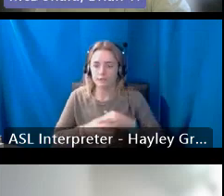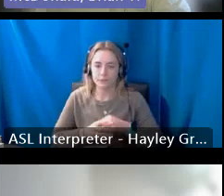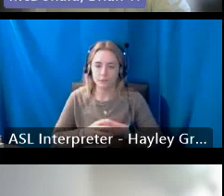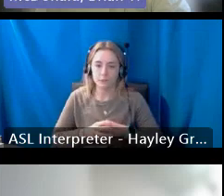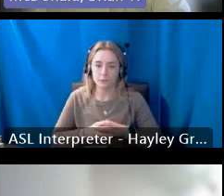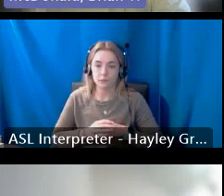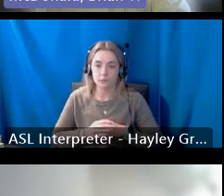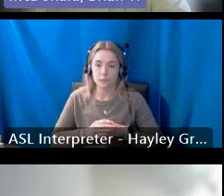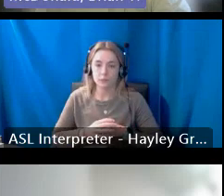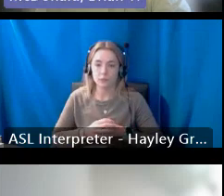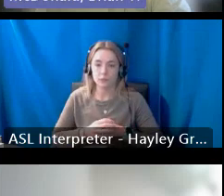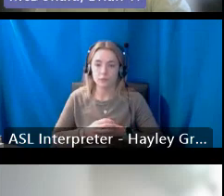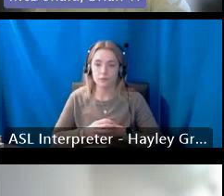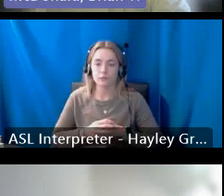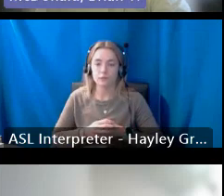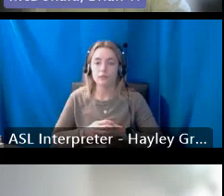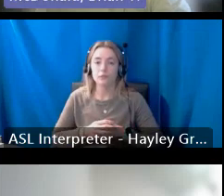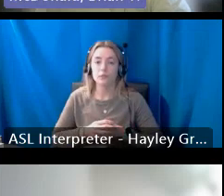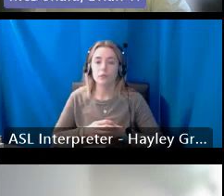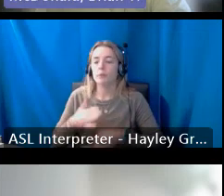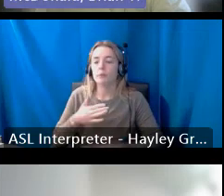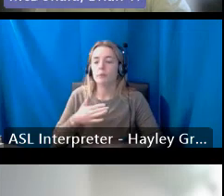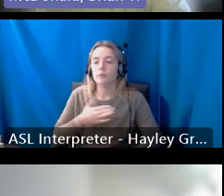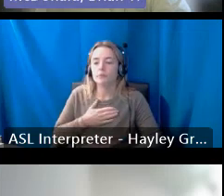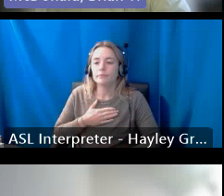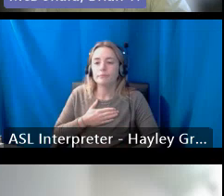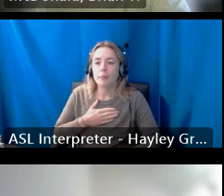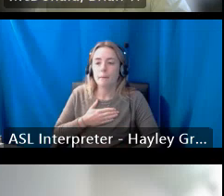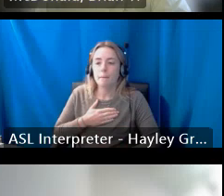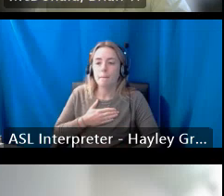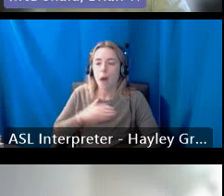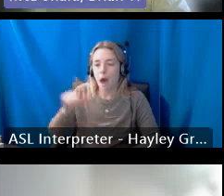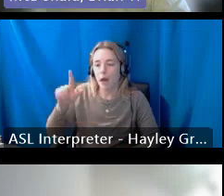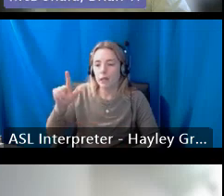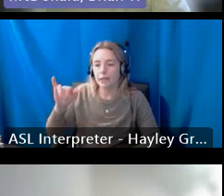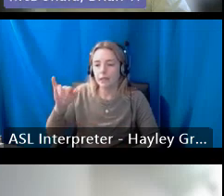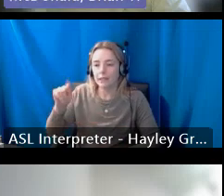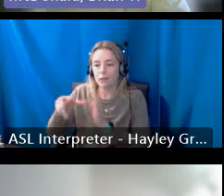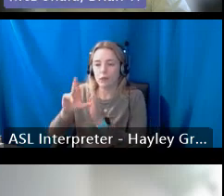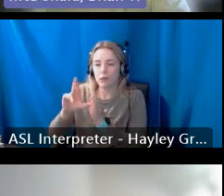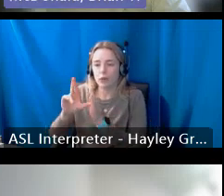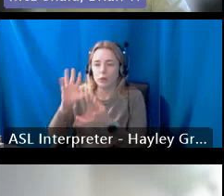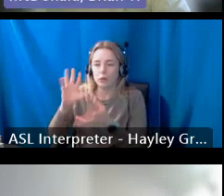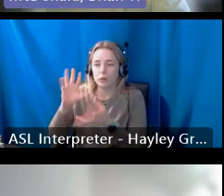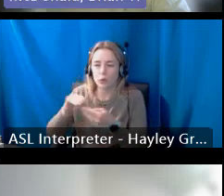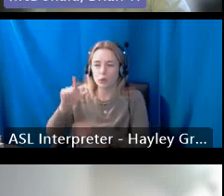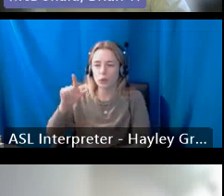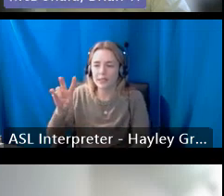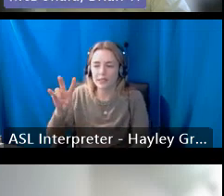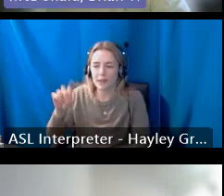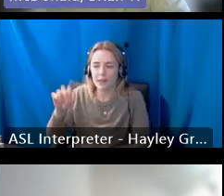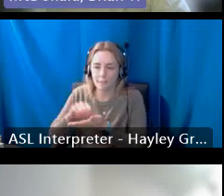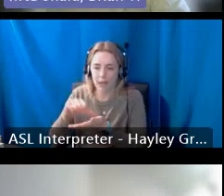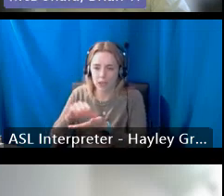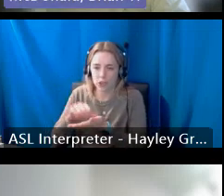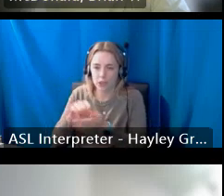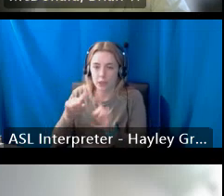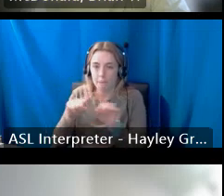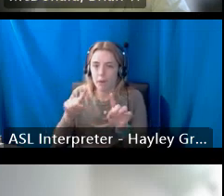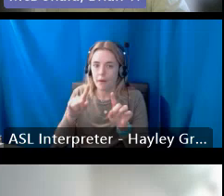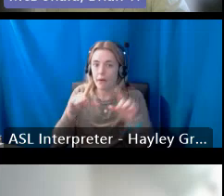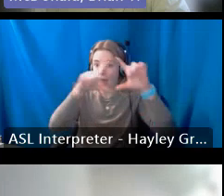That's what now my lit review was about 27 pages. But I'm showing you this example because of what headings should look like.